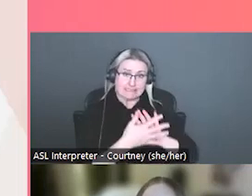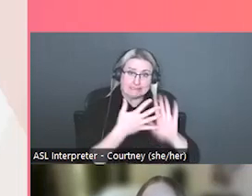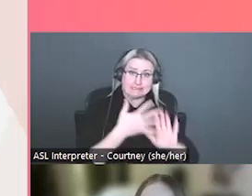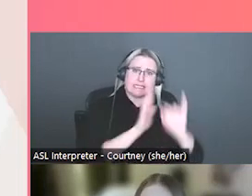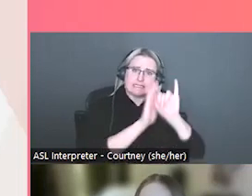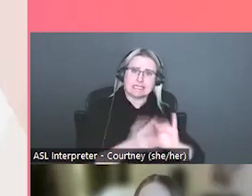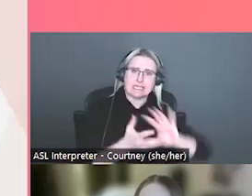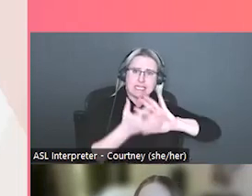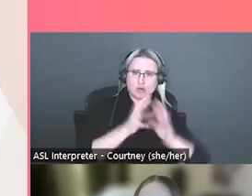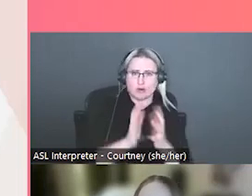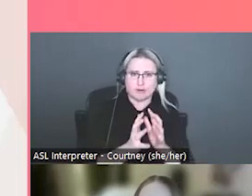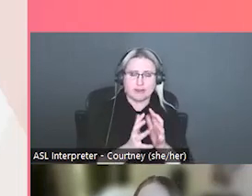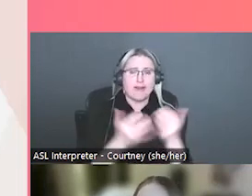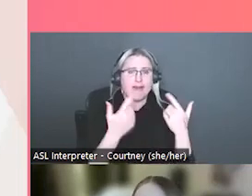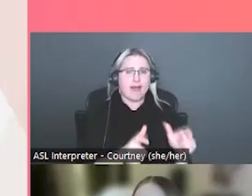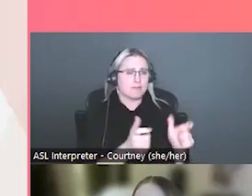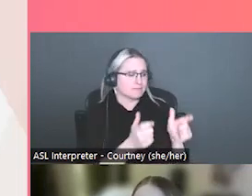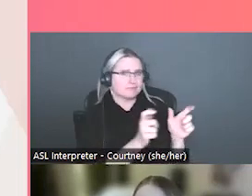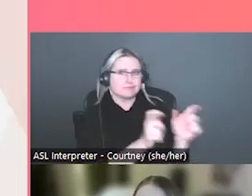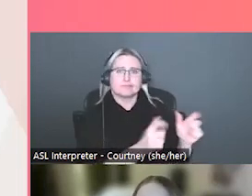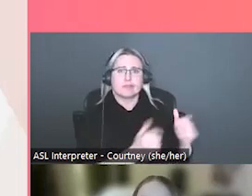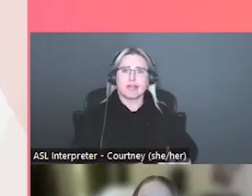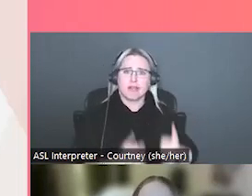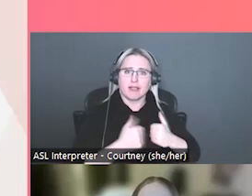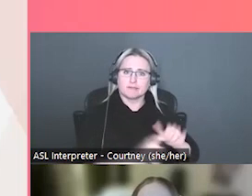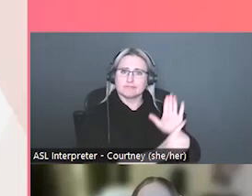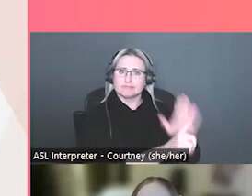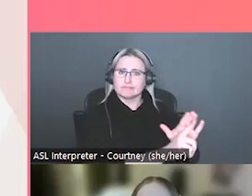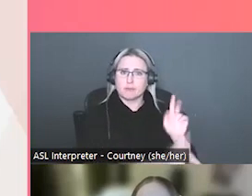again, to constrain the lives of fat folks.